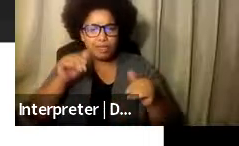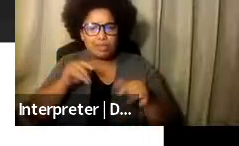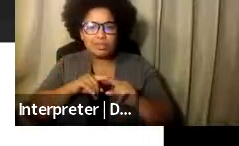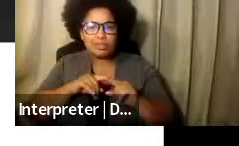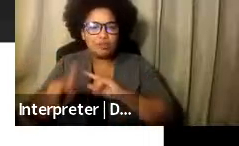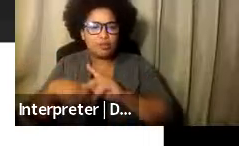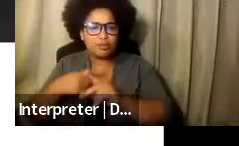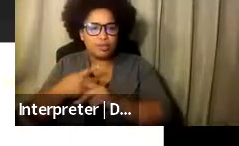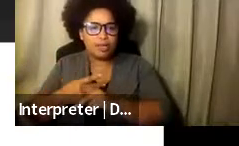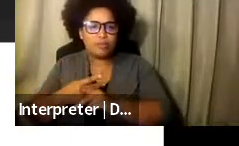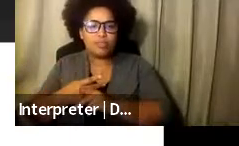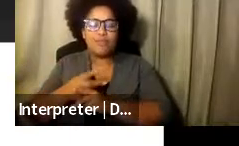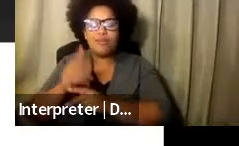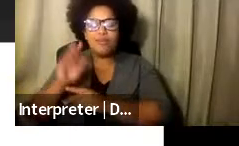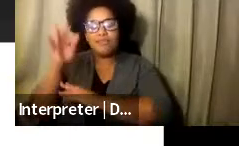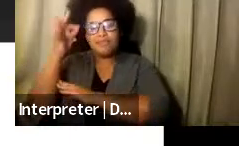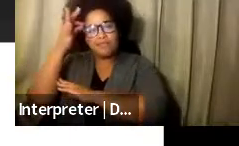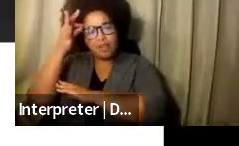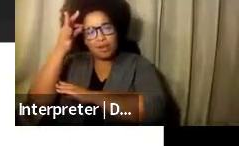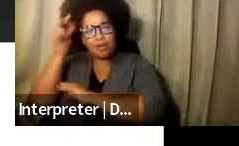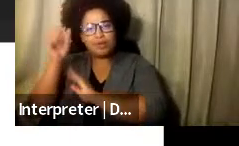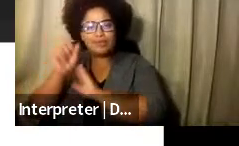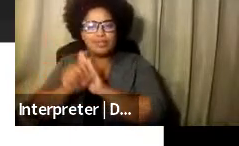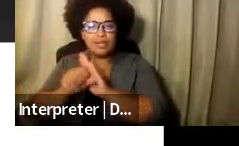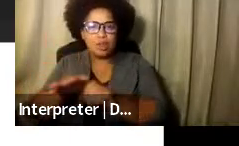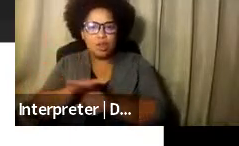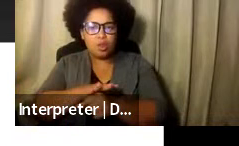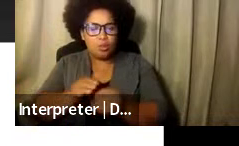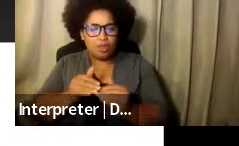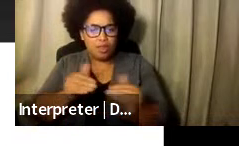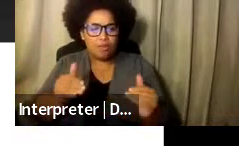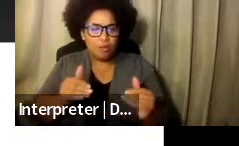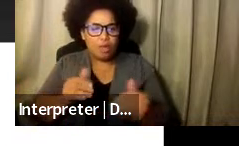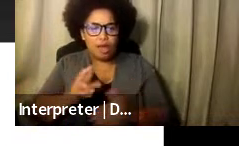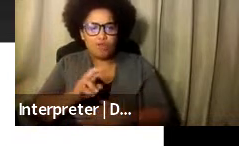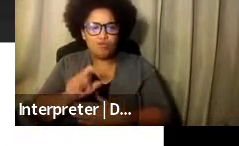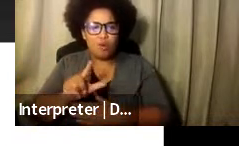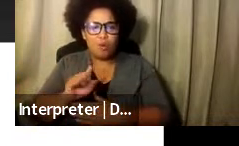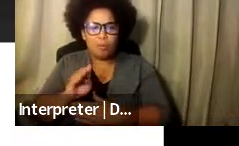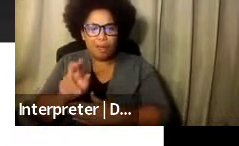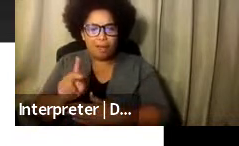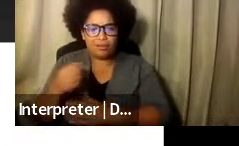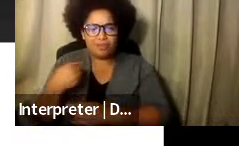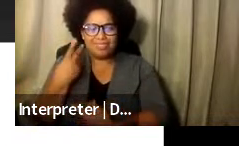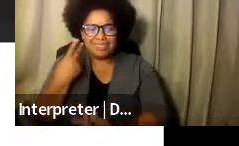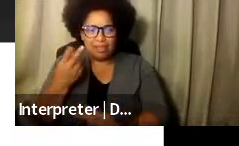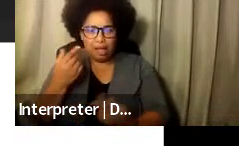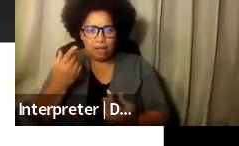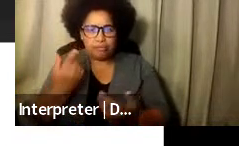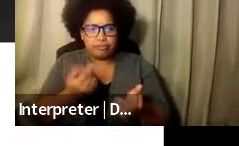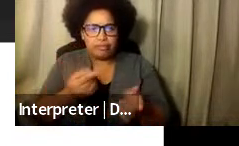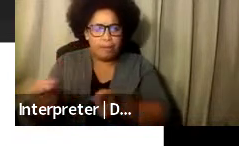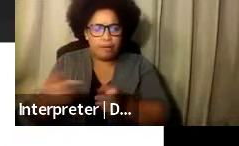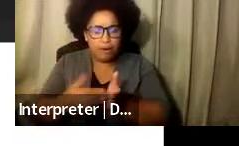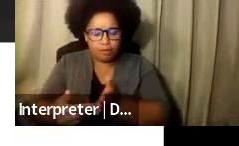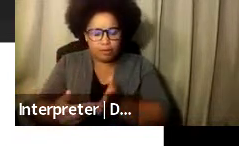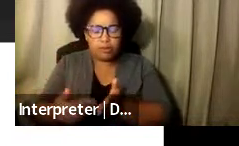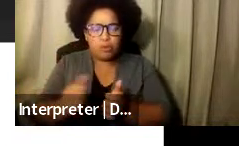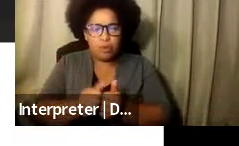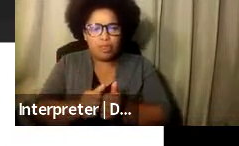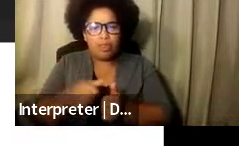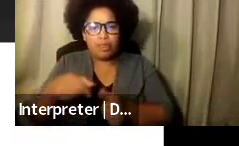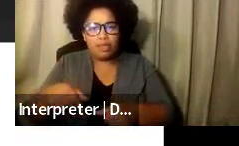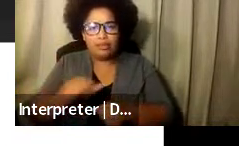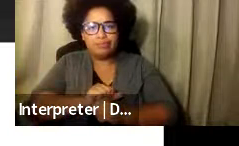the state, federal, and local level, as we have seen really since very early on in the pandemic, this